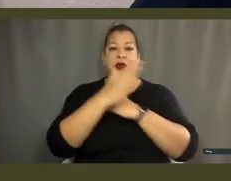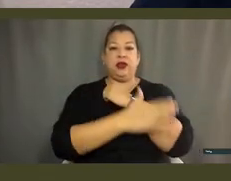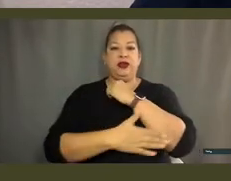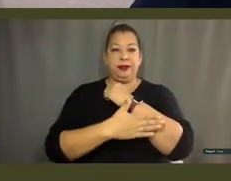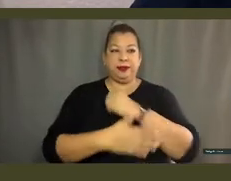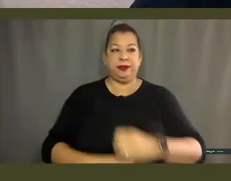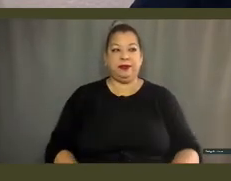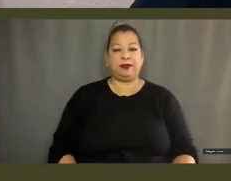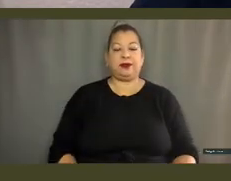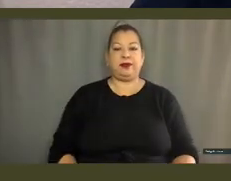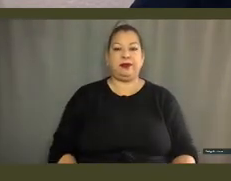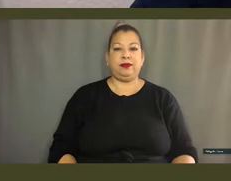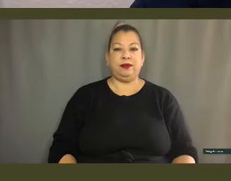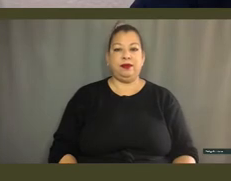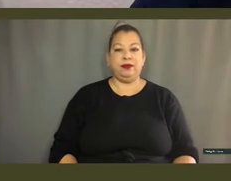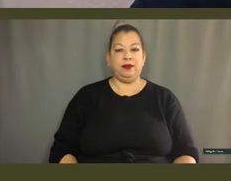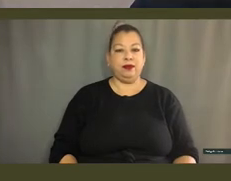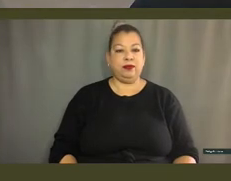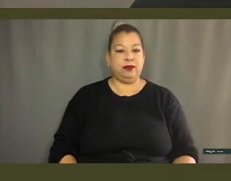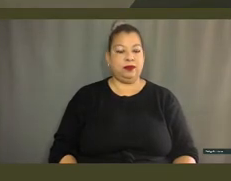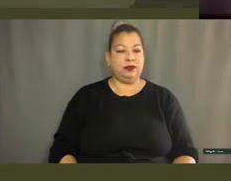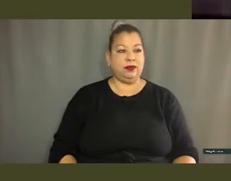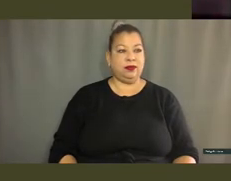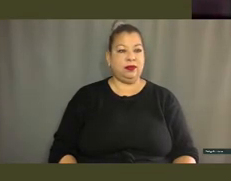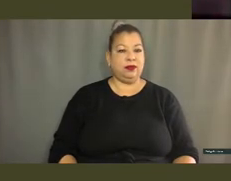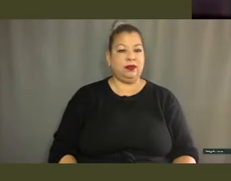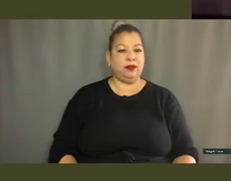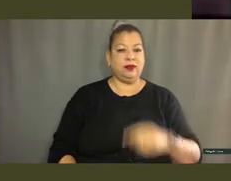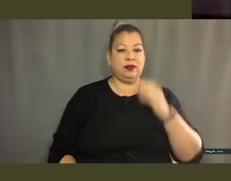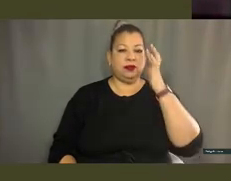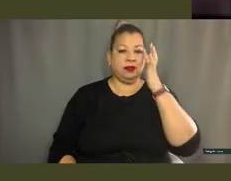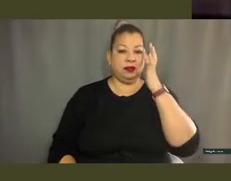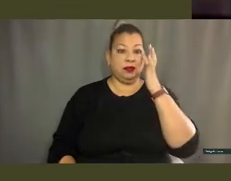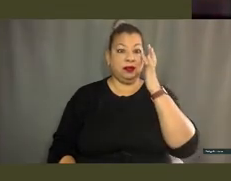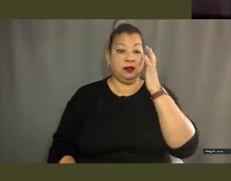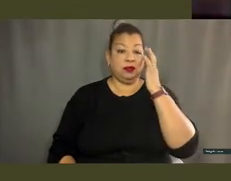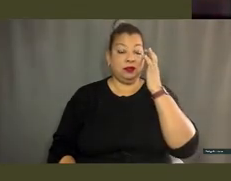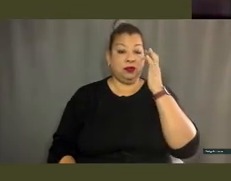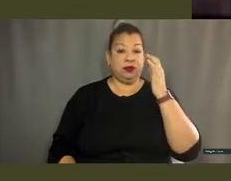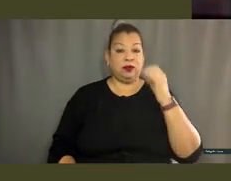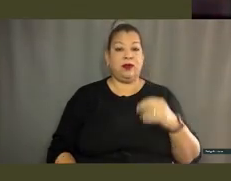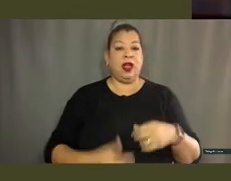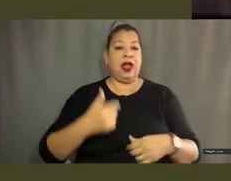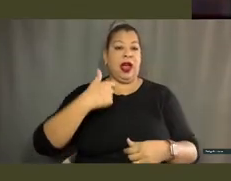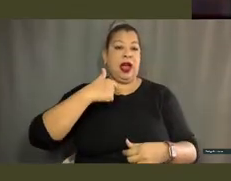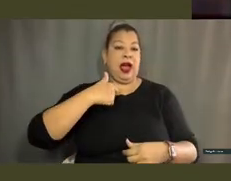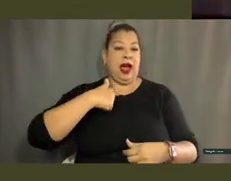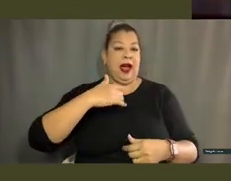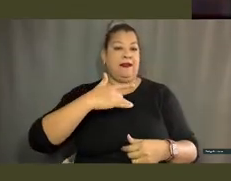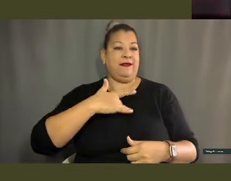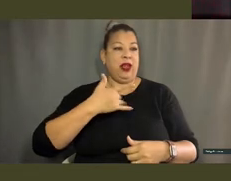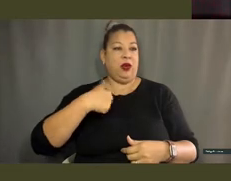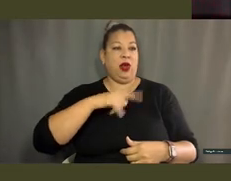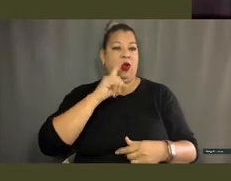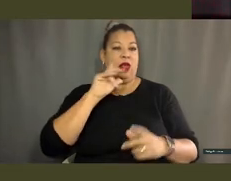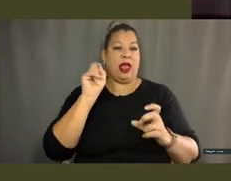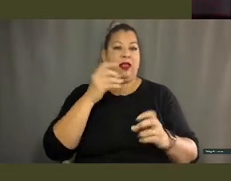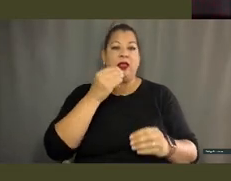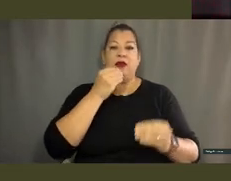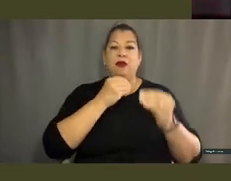Okay, very well. You know, I schooled in the food basket of the nation, and that's where